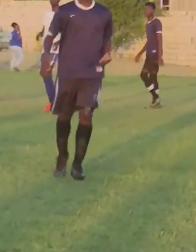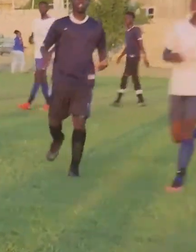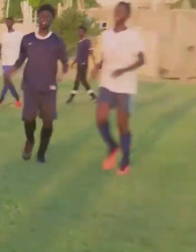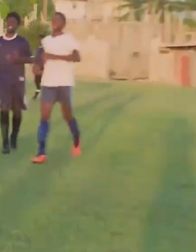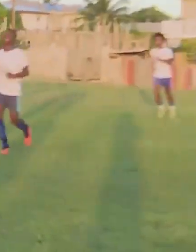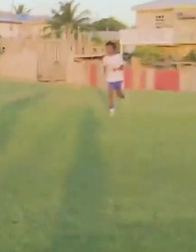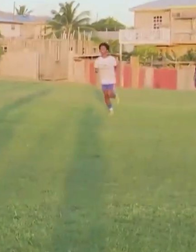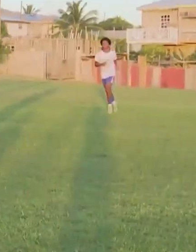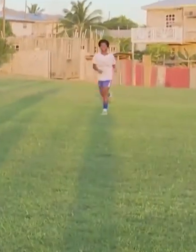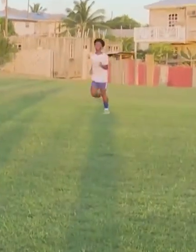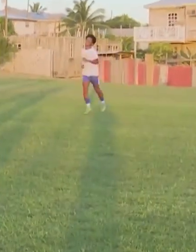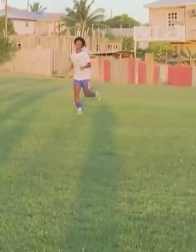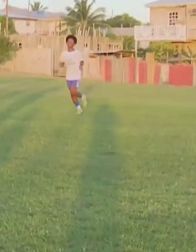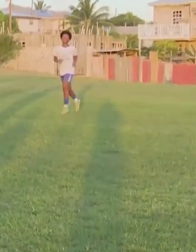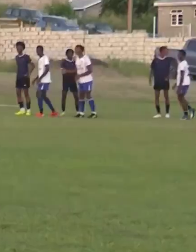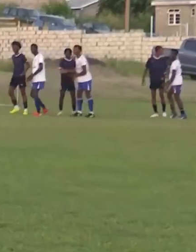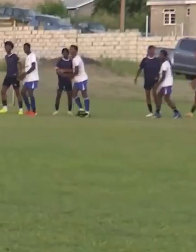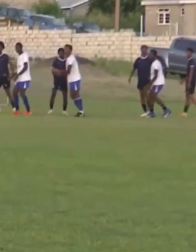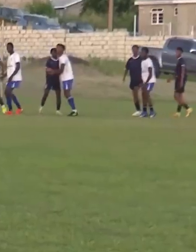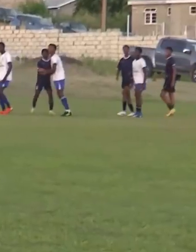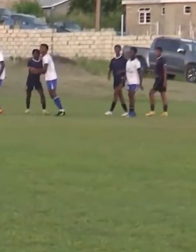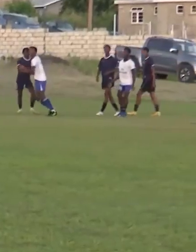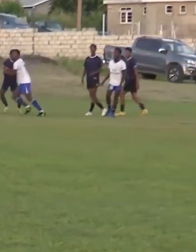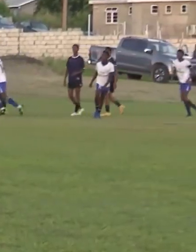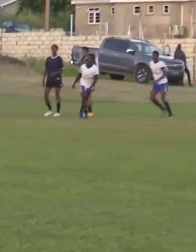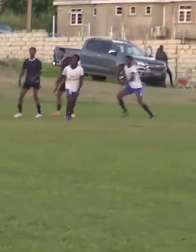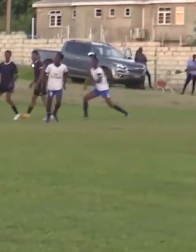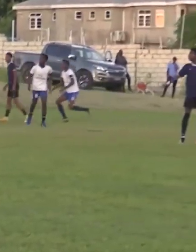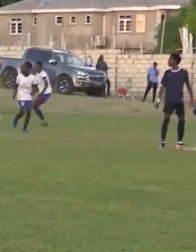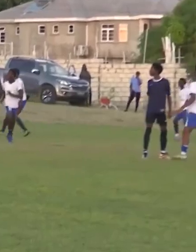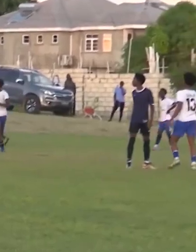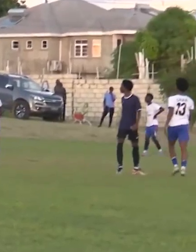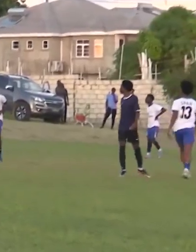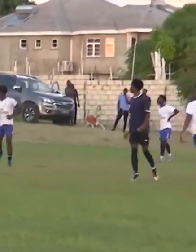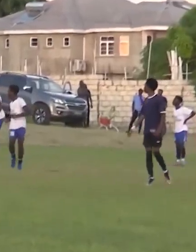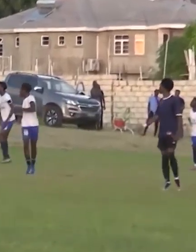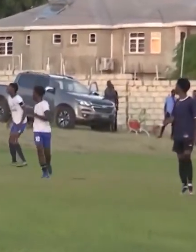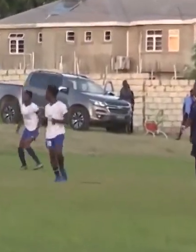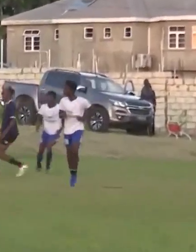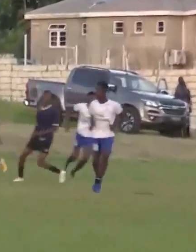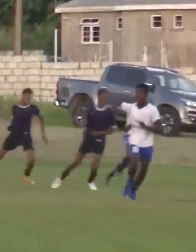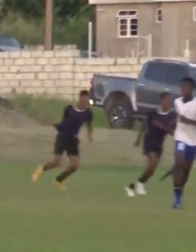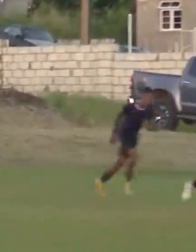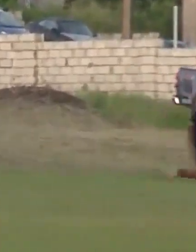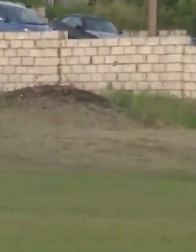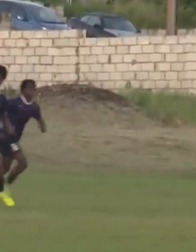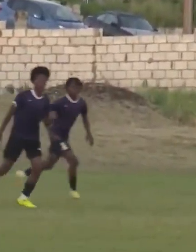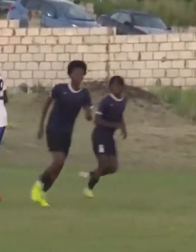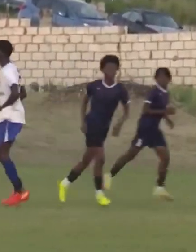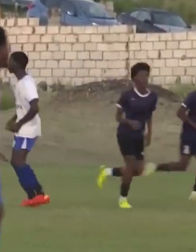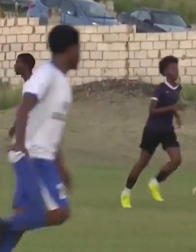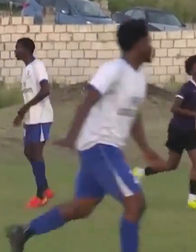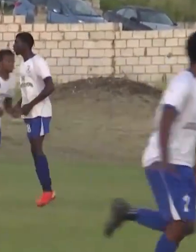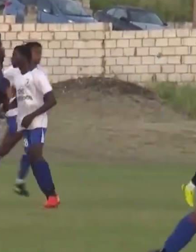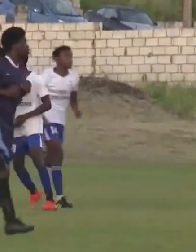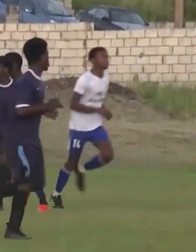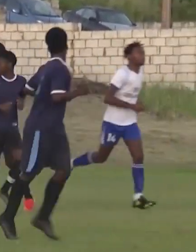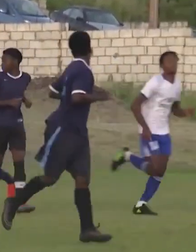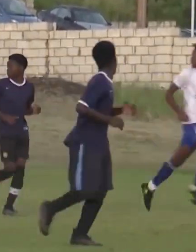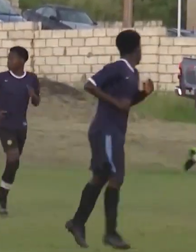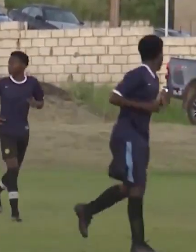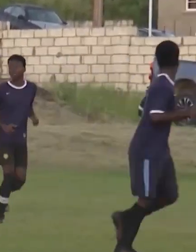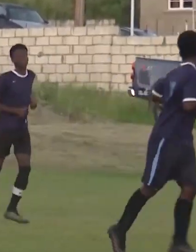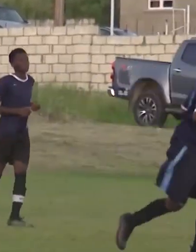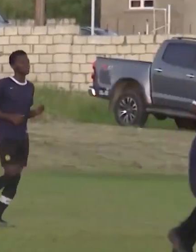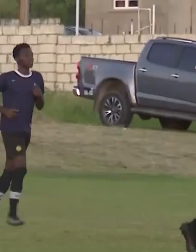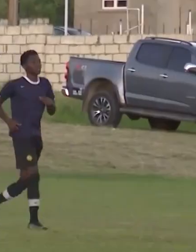tops taking on Alexandra. Lodge with the first goal scoring chance. The free kick is floated in on target, but that's catching